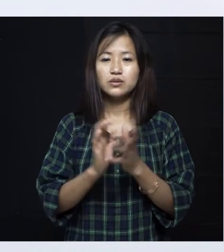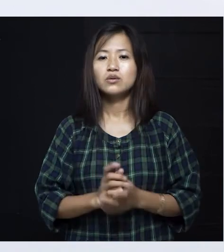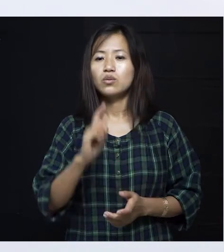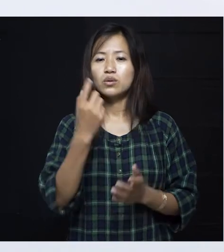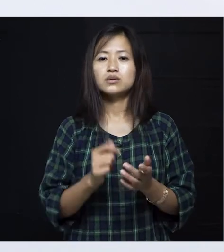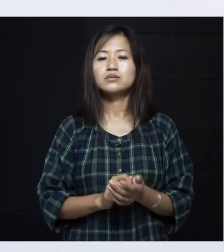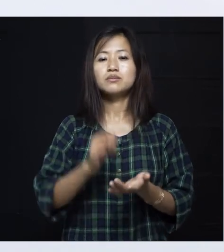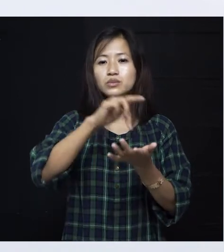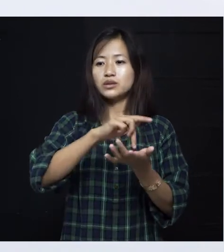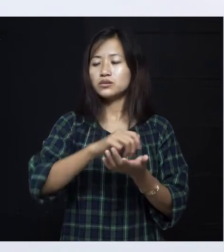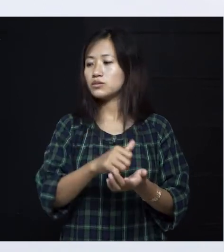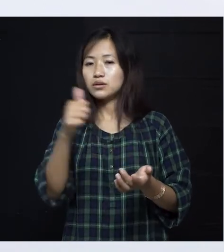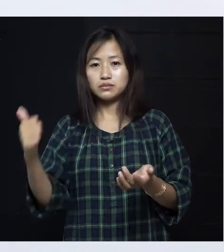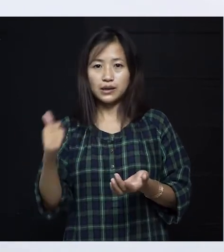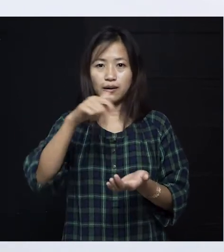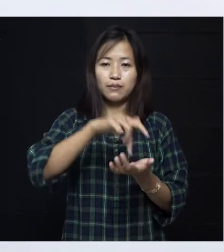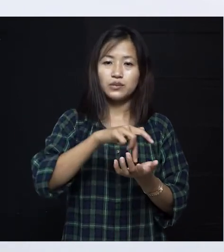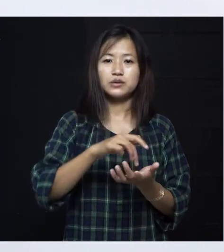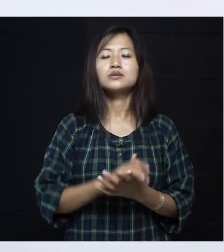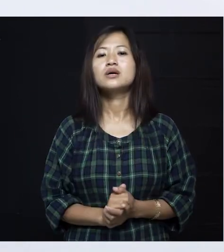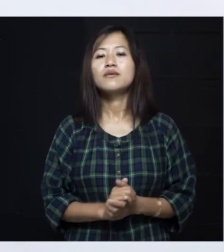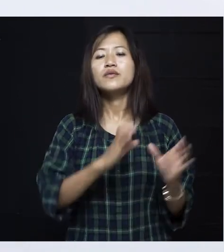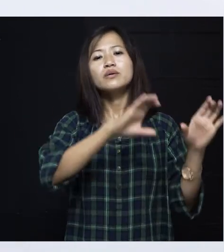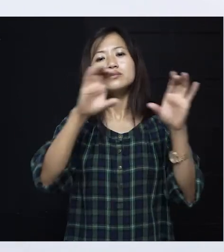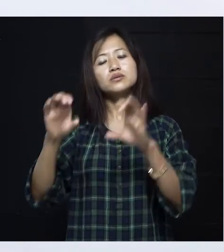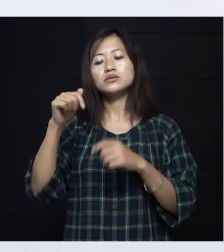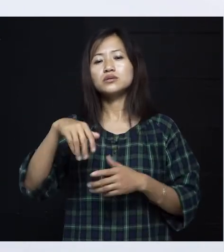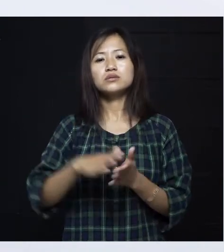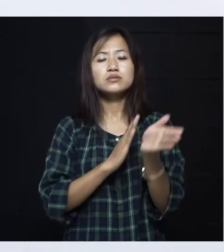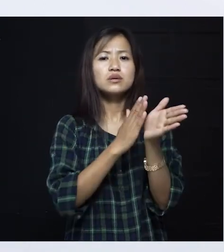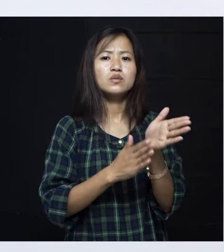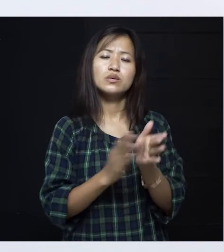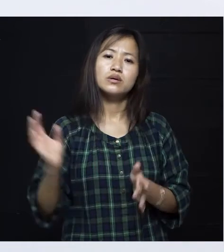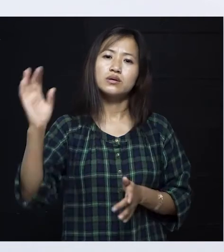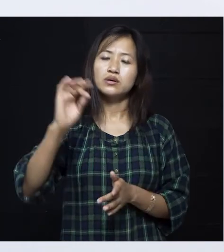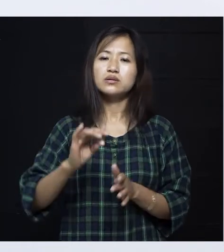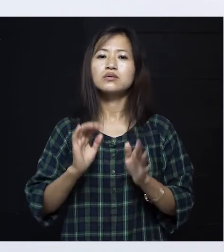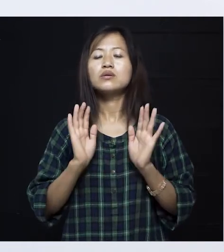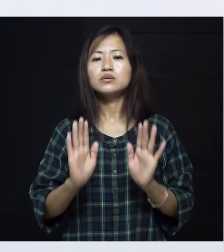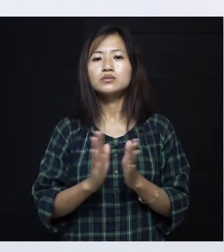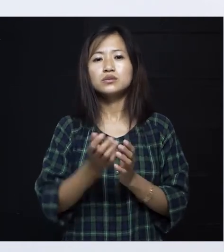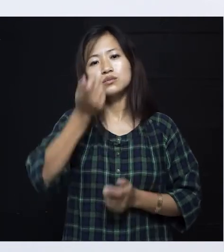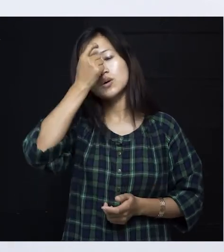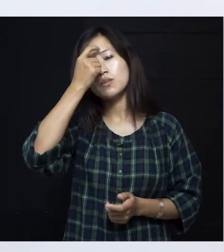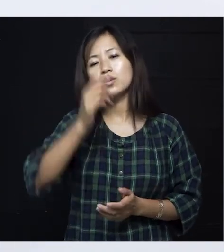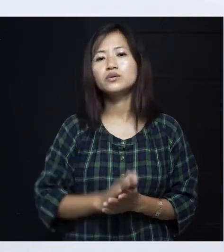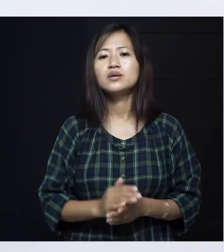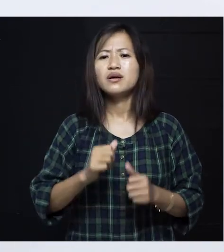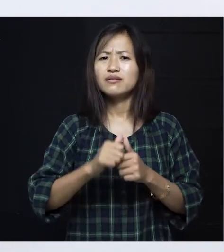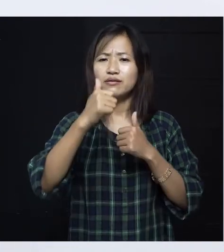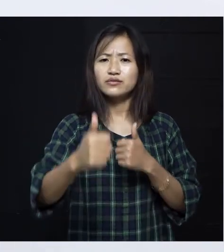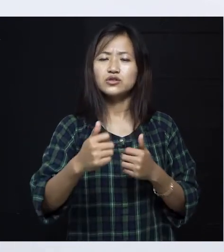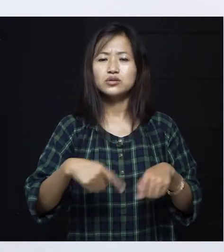from one place to another place. Then regarding this railway again, it also has its problem or